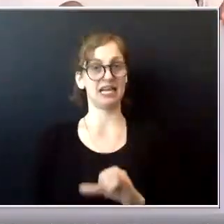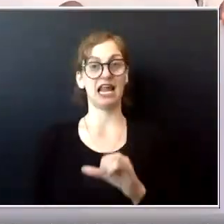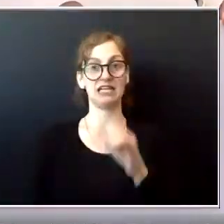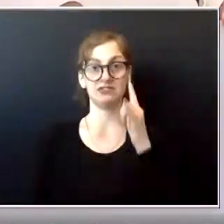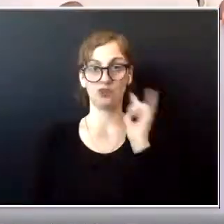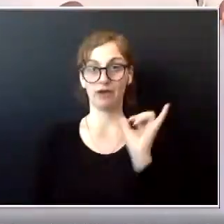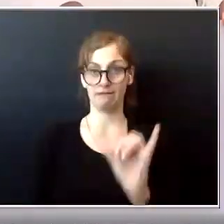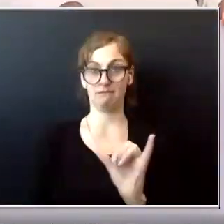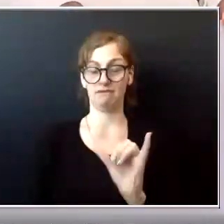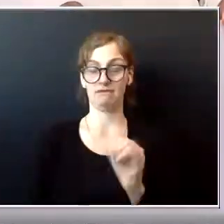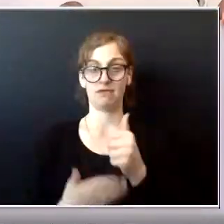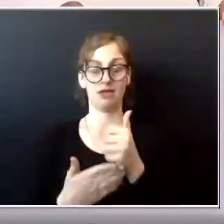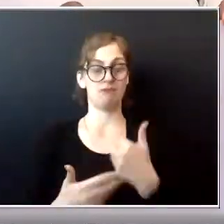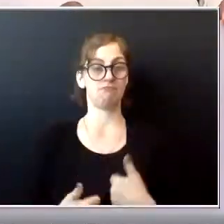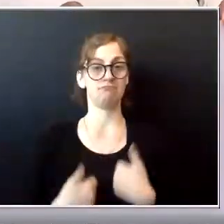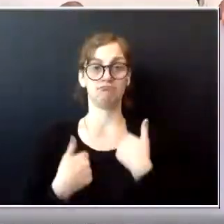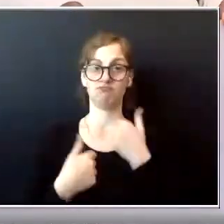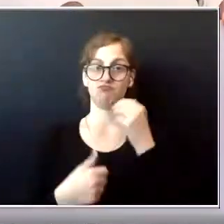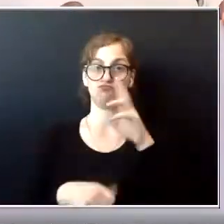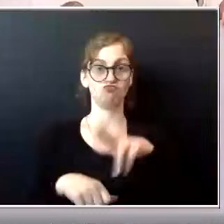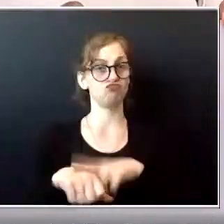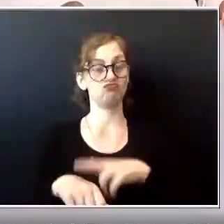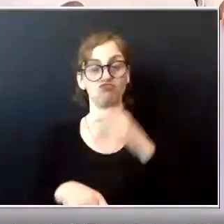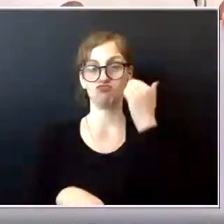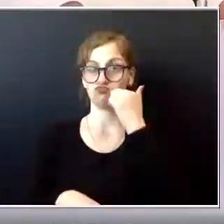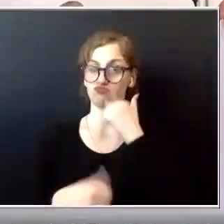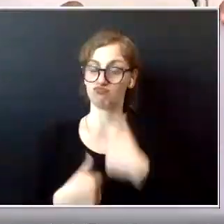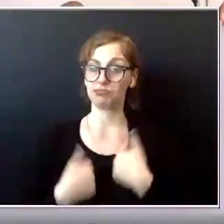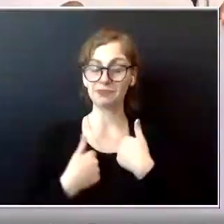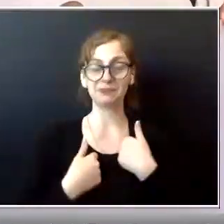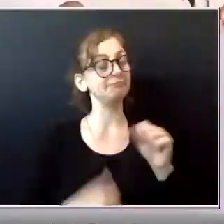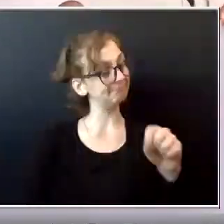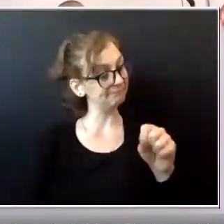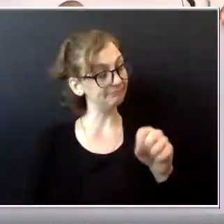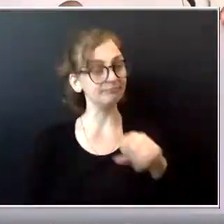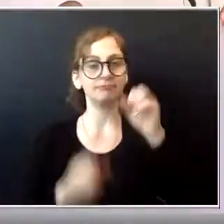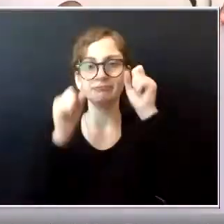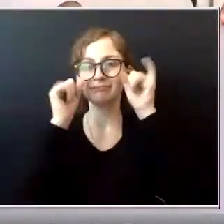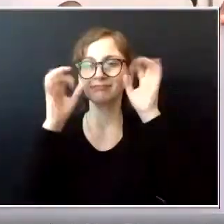normal life. Yep. That's correct. That is amazing. When did you